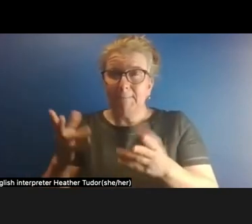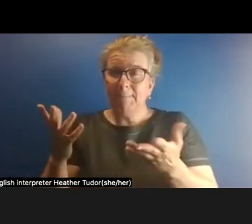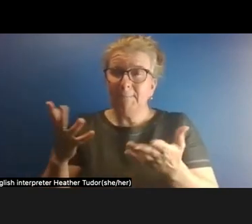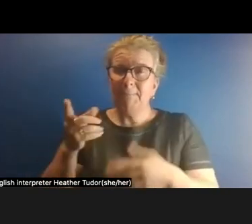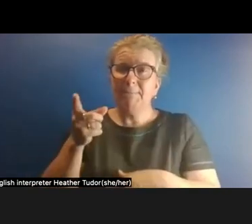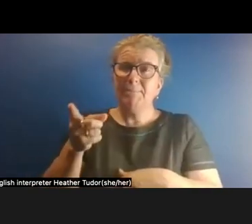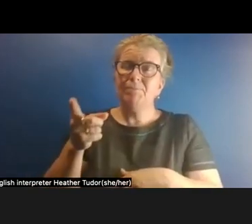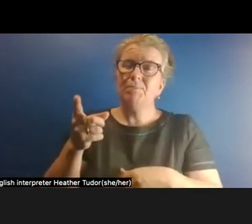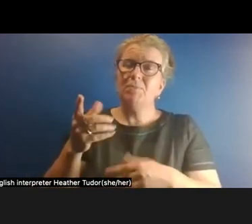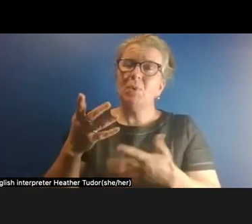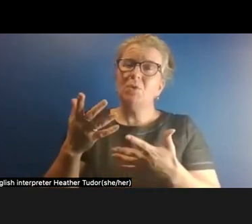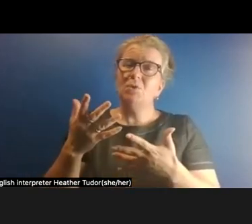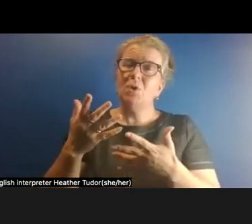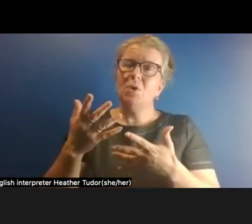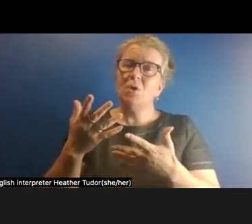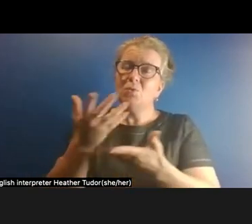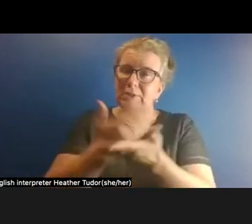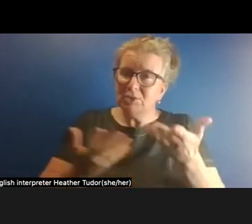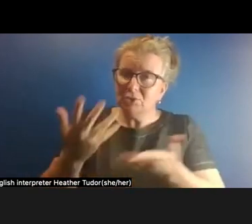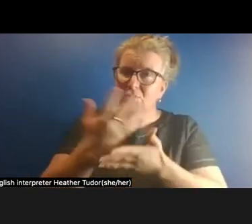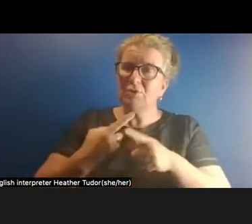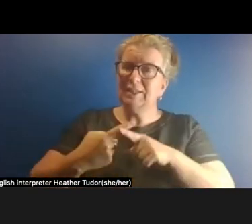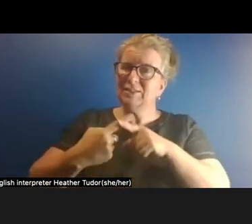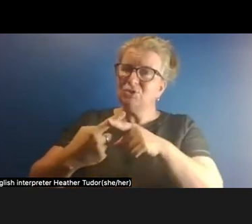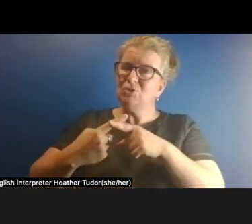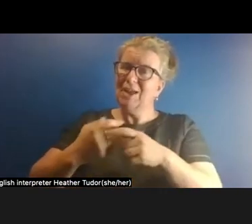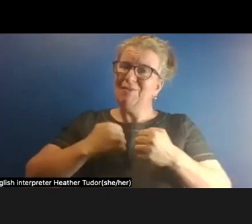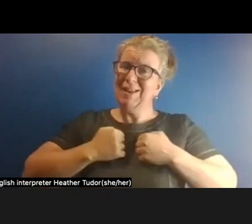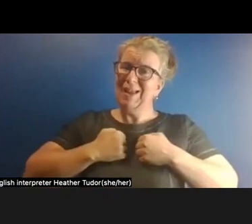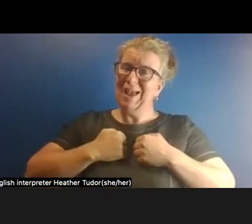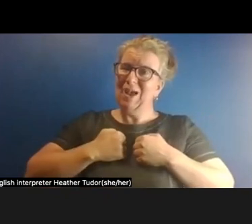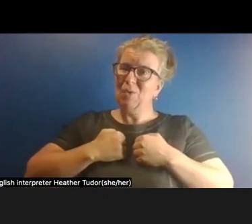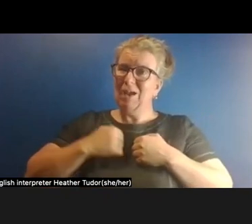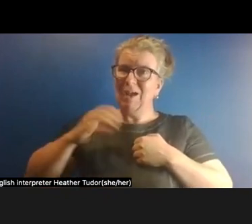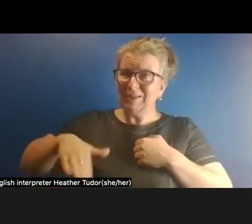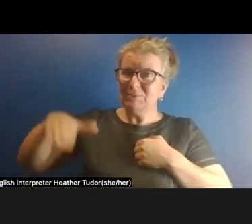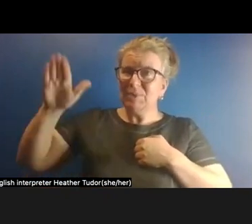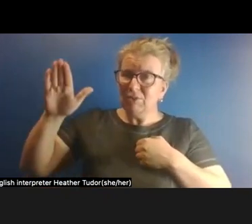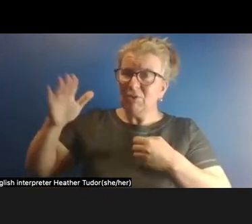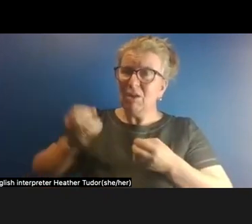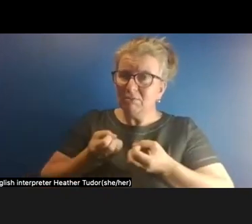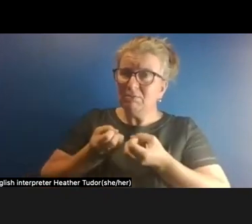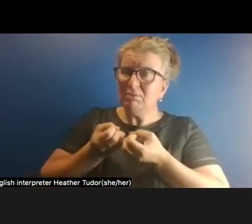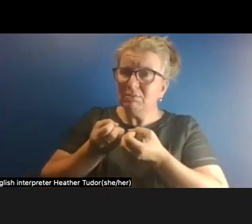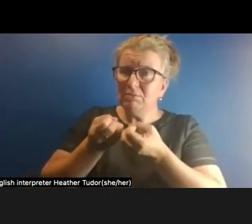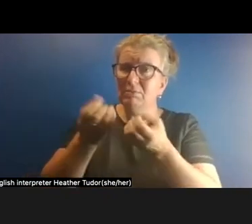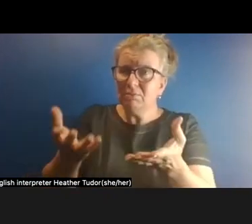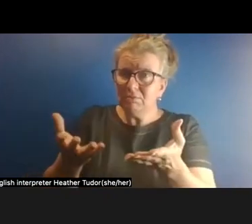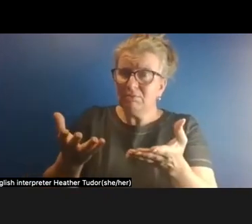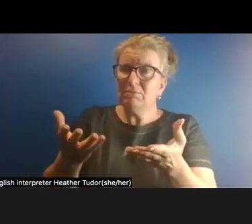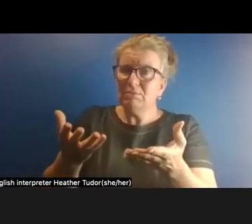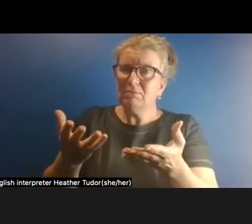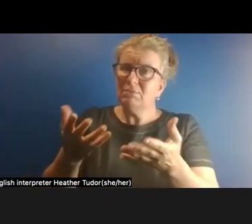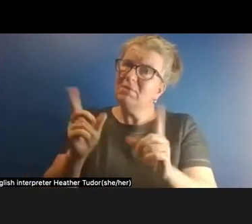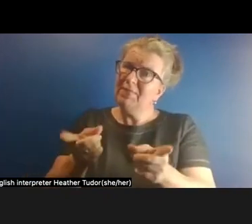of our own experiences and sort of putting it out there on a platform is like an act of protest as